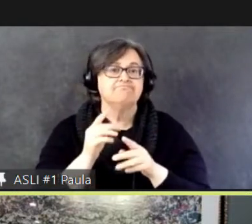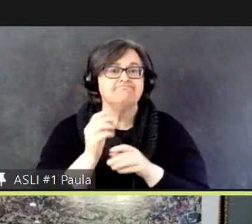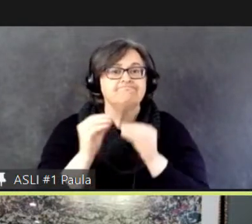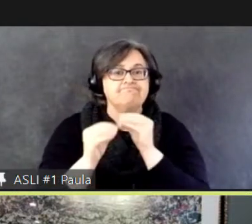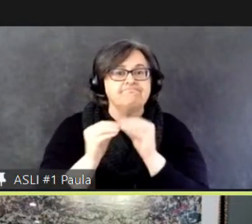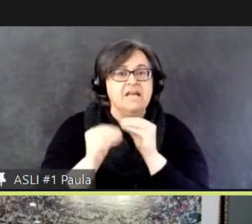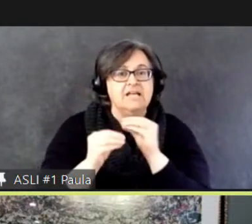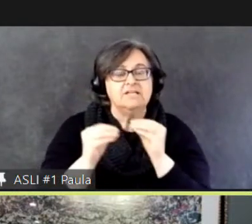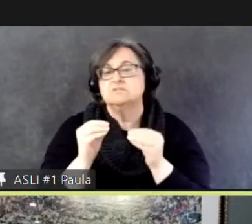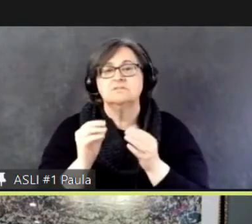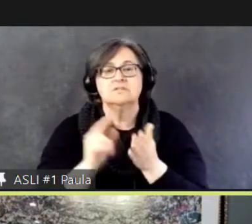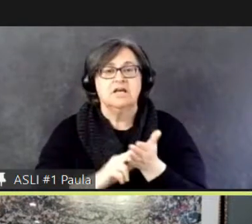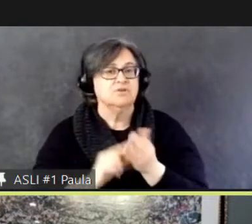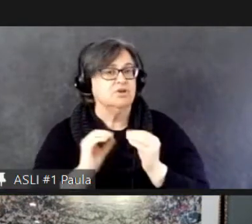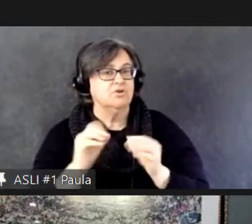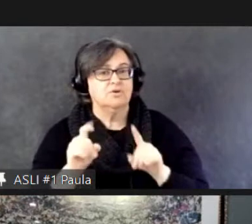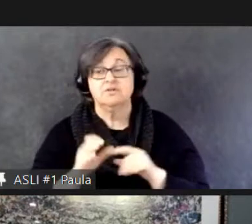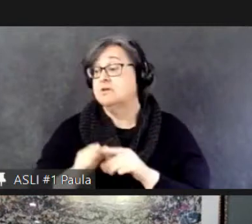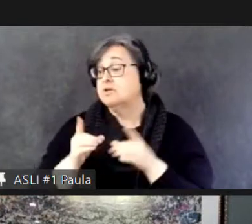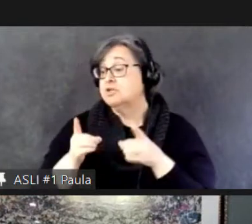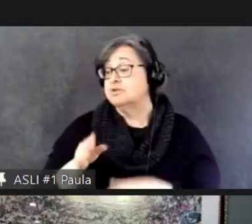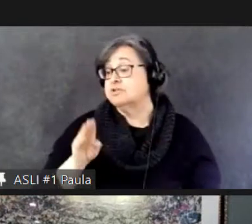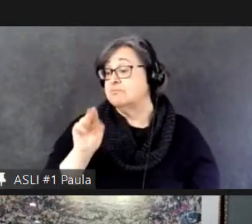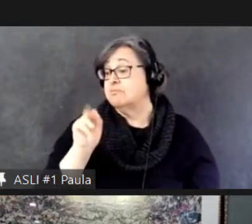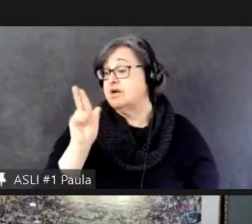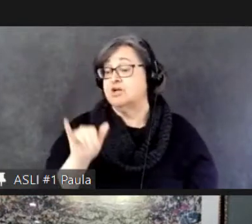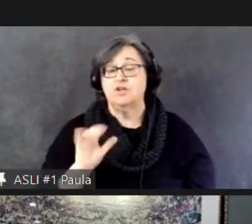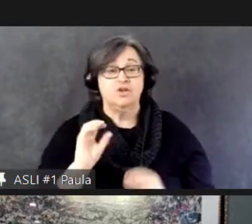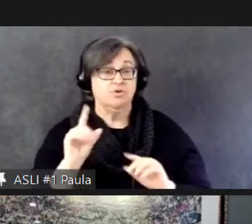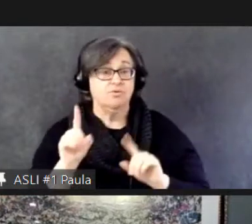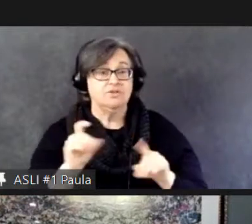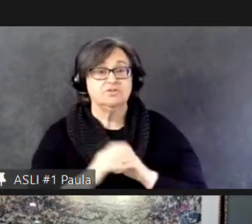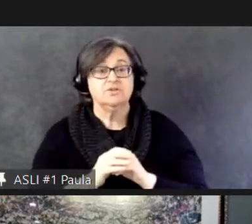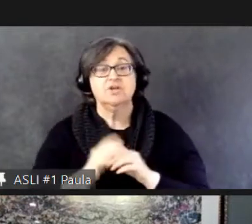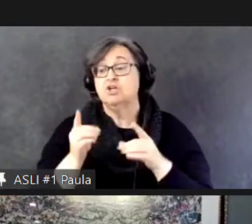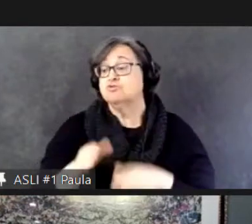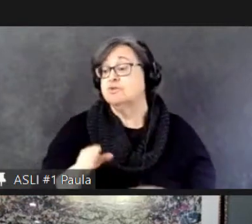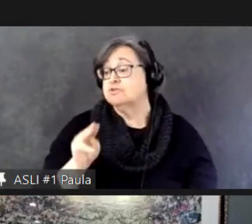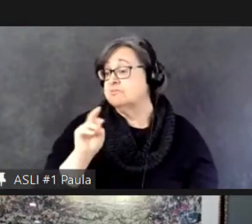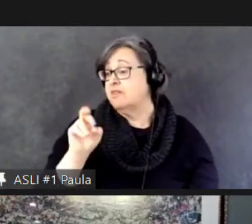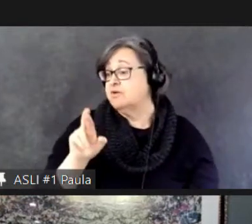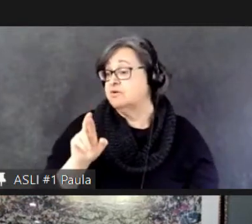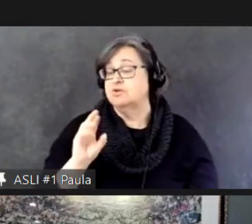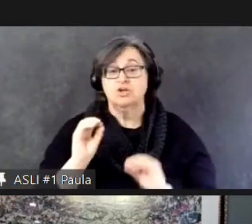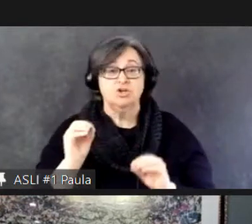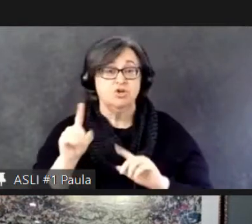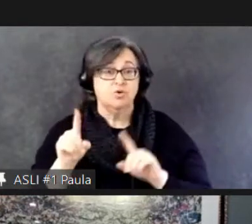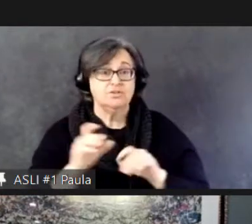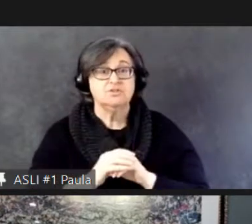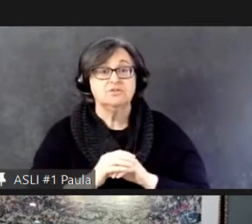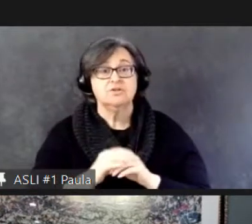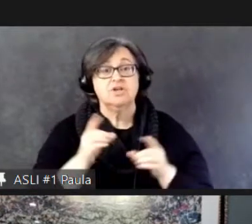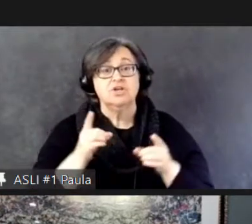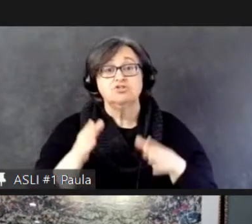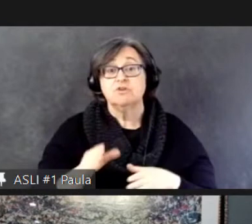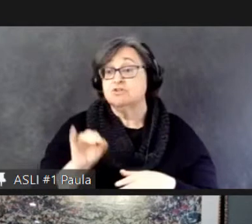and no questions from me. Director Barclay. No questions. Director Miller. No question. Director Jakes. No